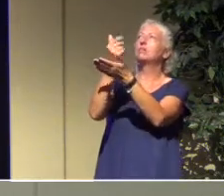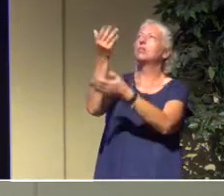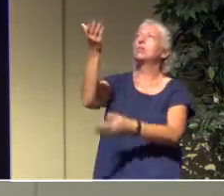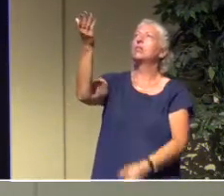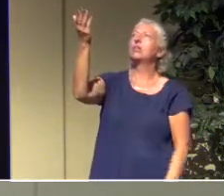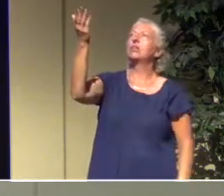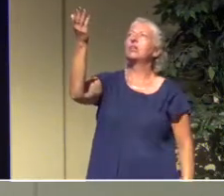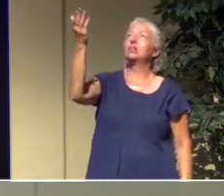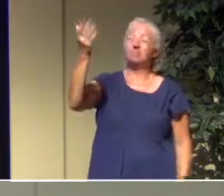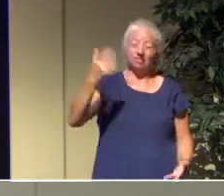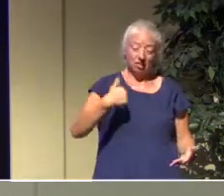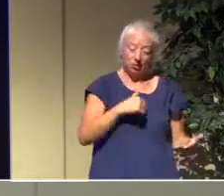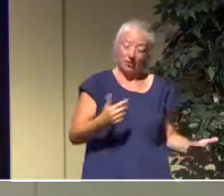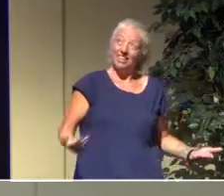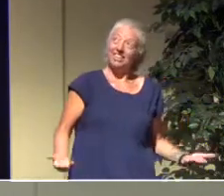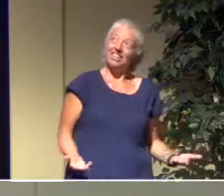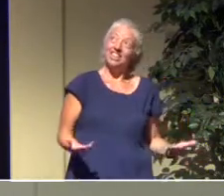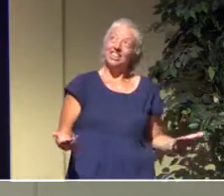But here we are,